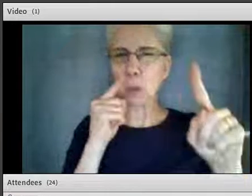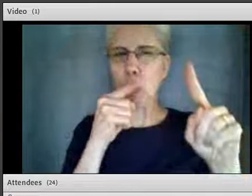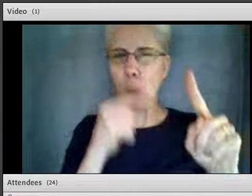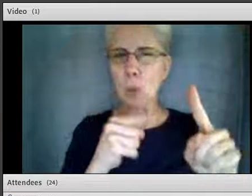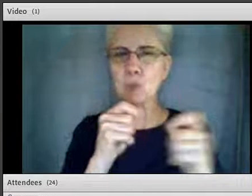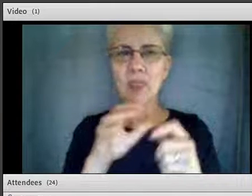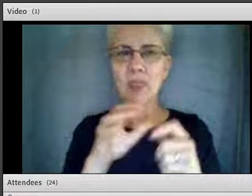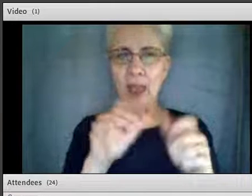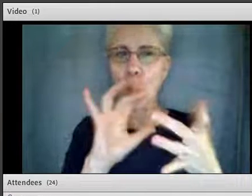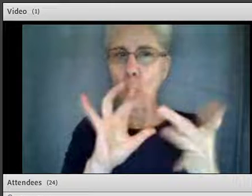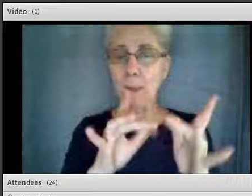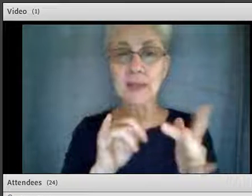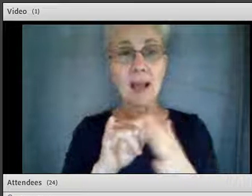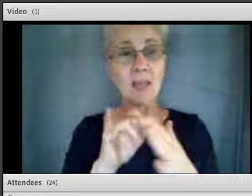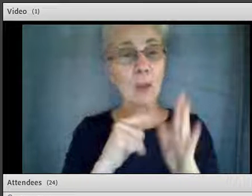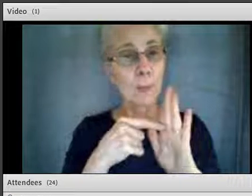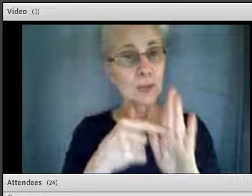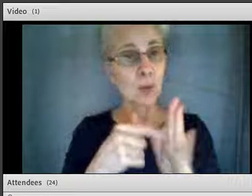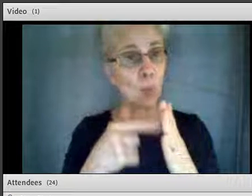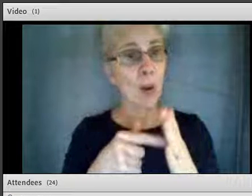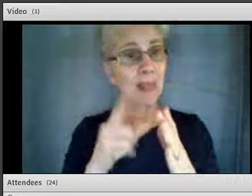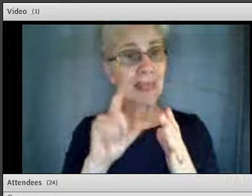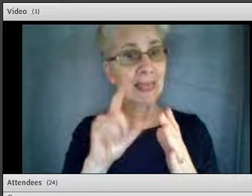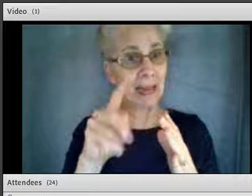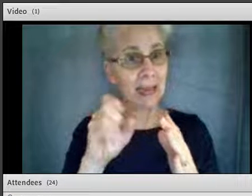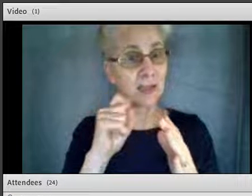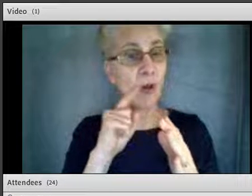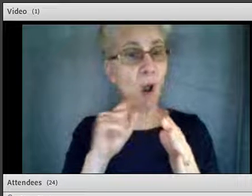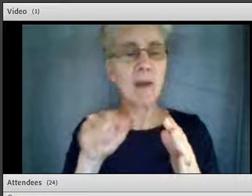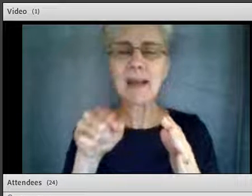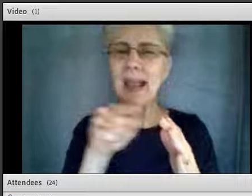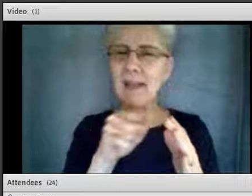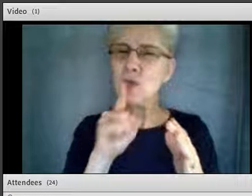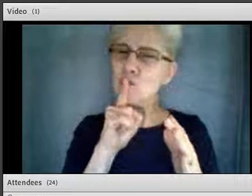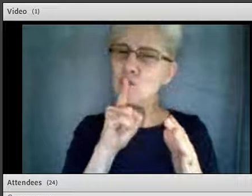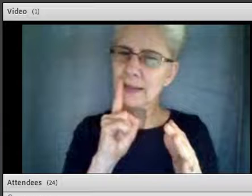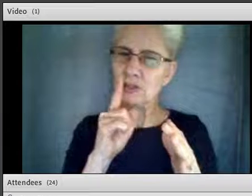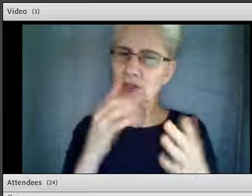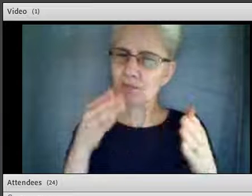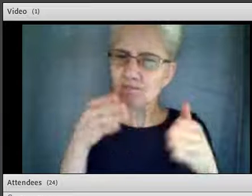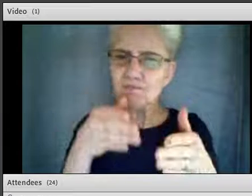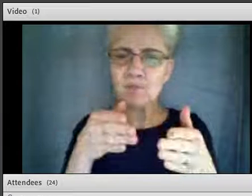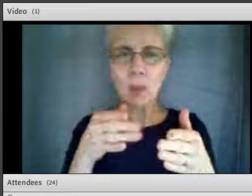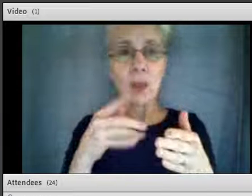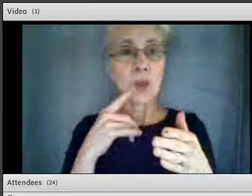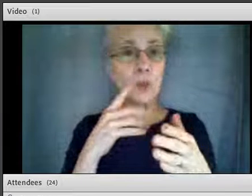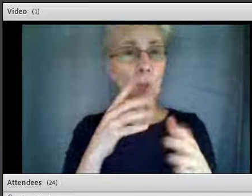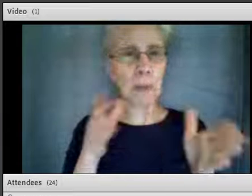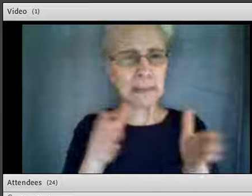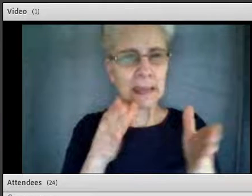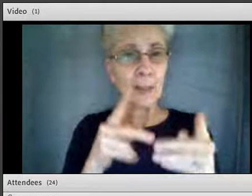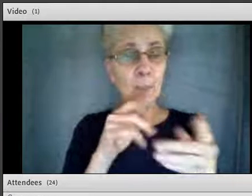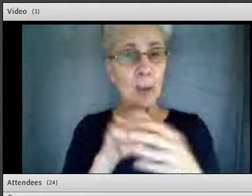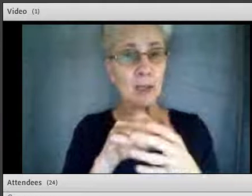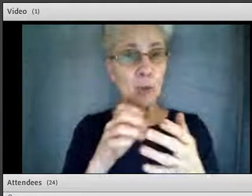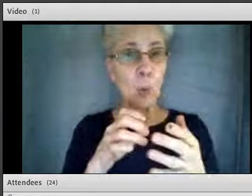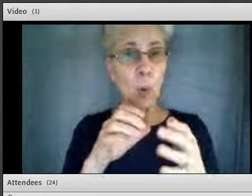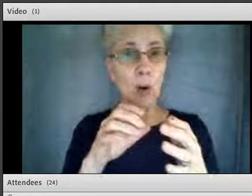your links are. If you're really just trying to, if you want to get people into your collection, that's different than promoting